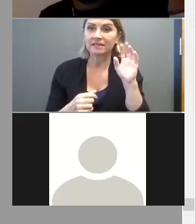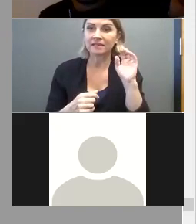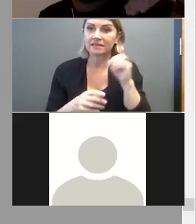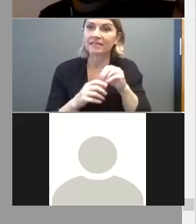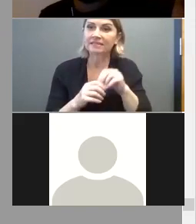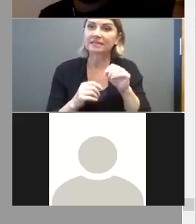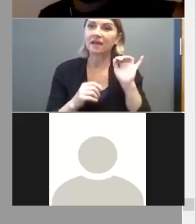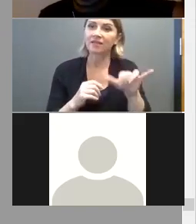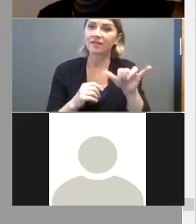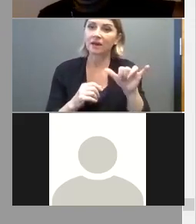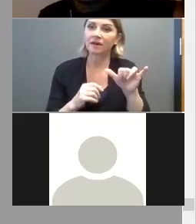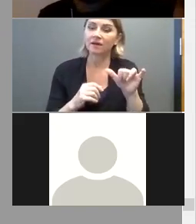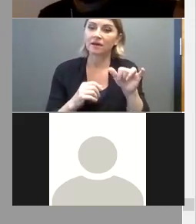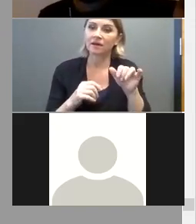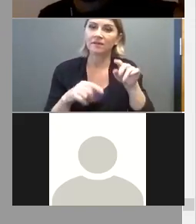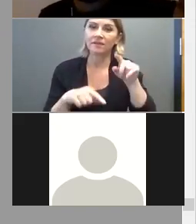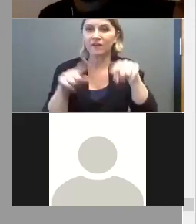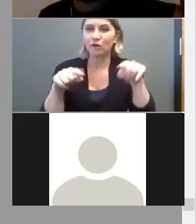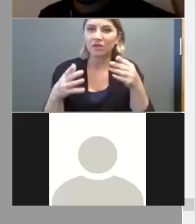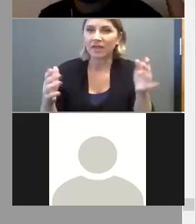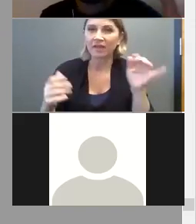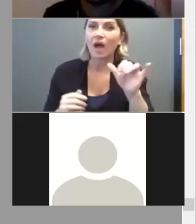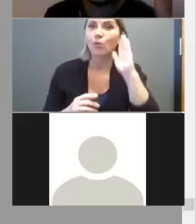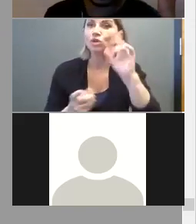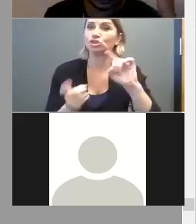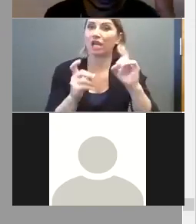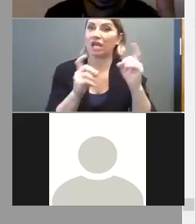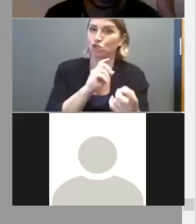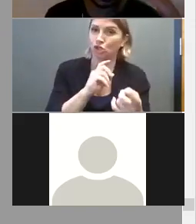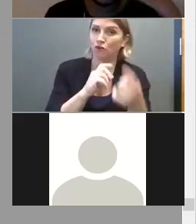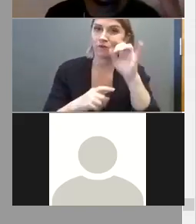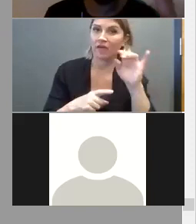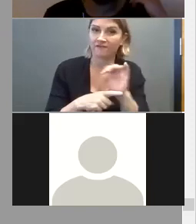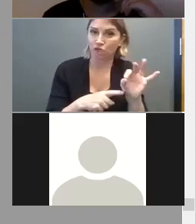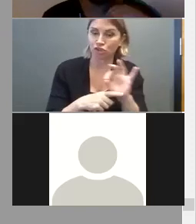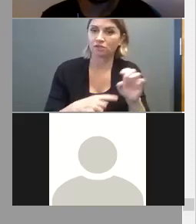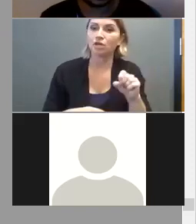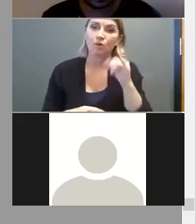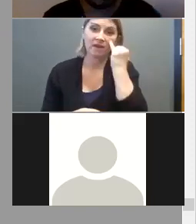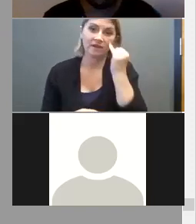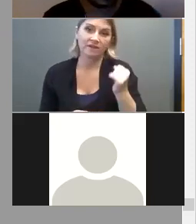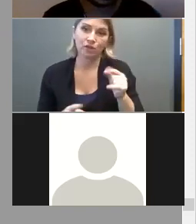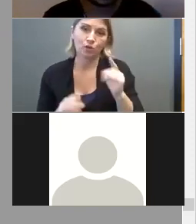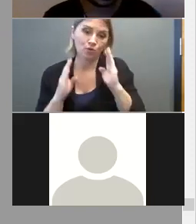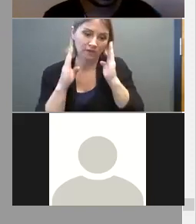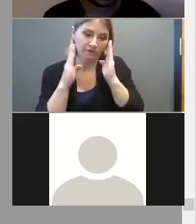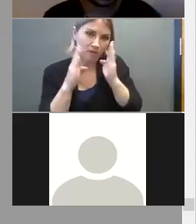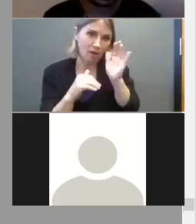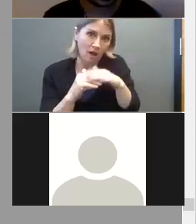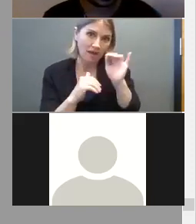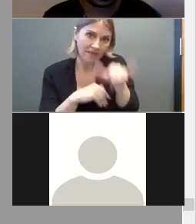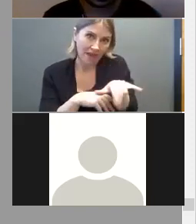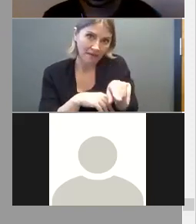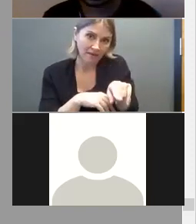essentially the only variable thing that we are changing across our function calls. So we only focus on n. Does that make